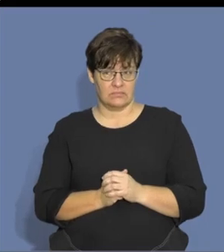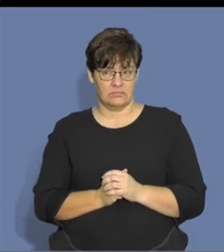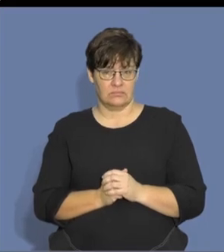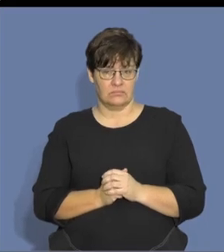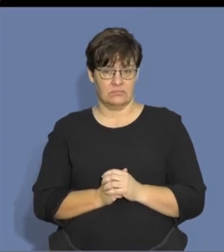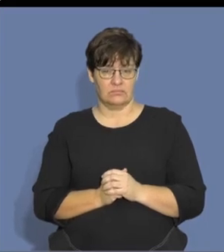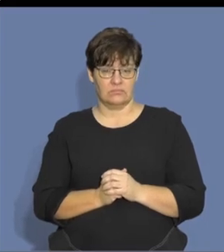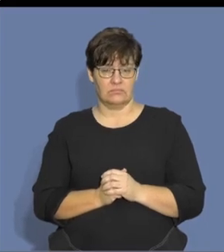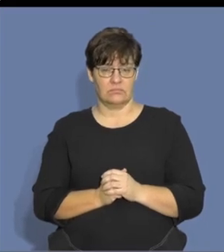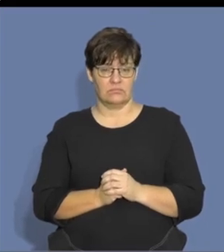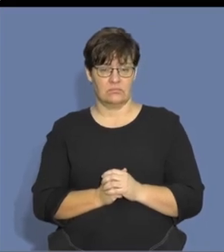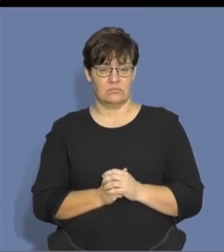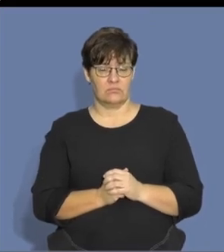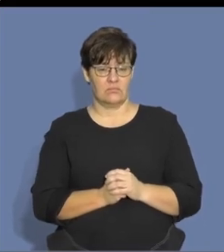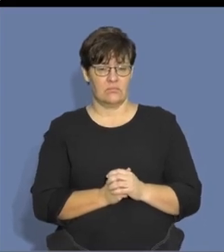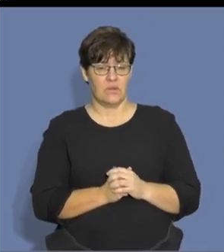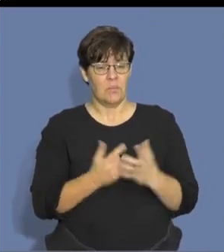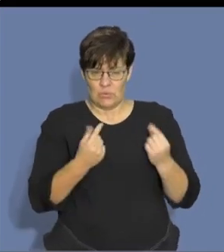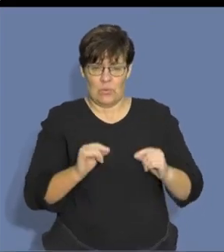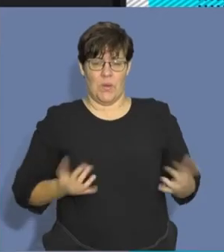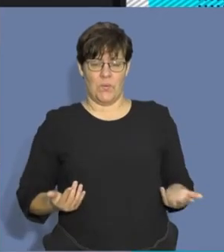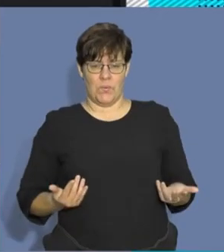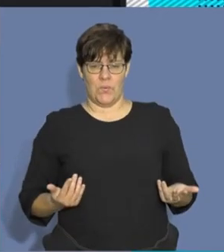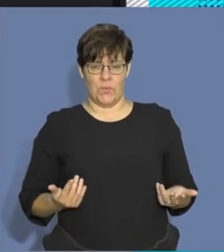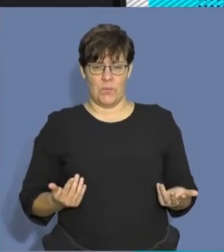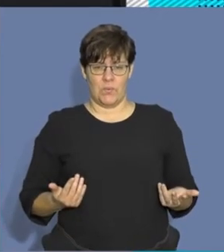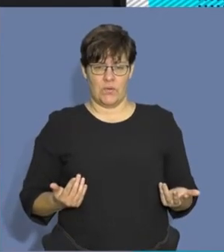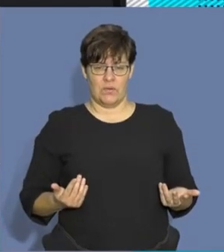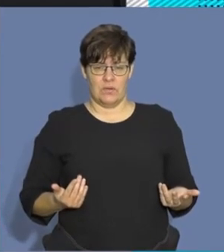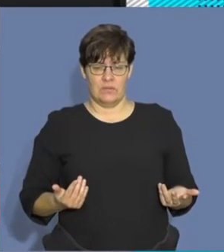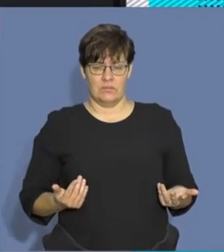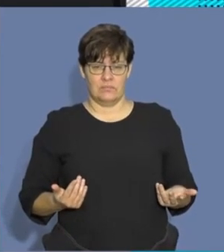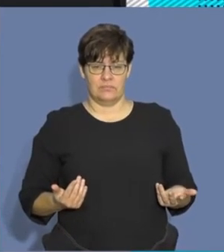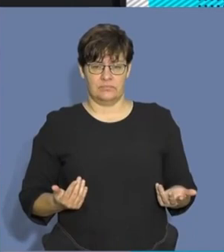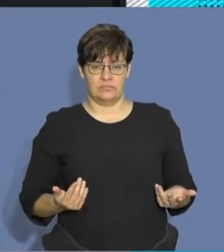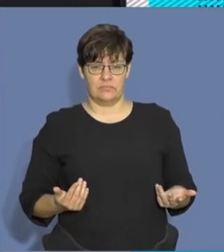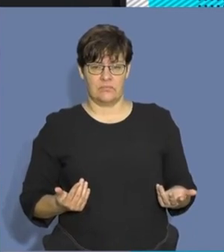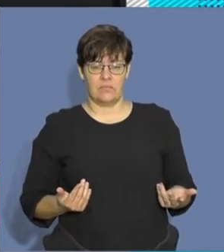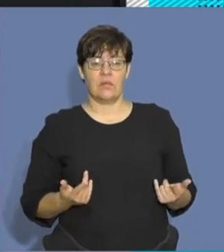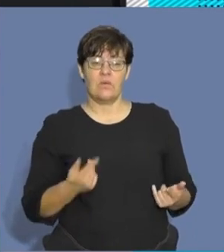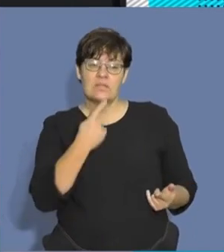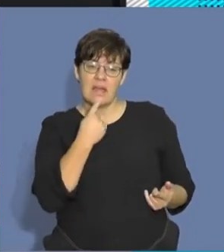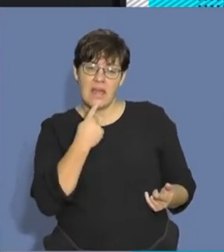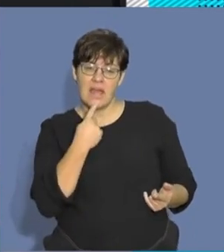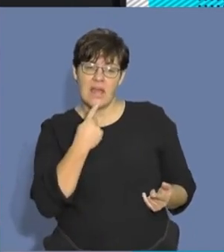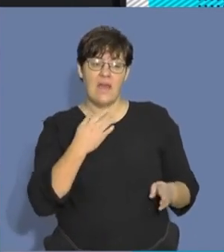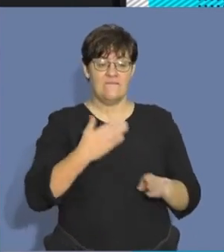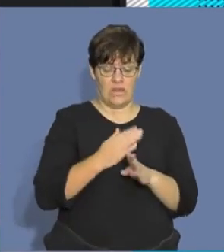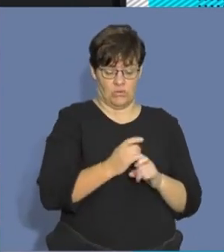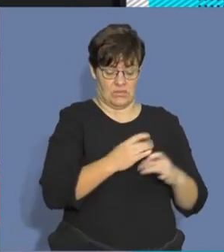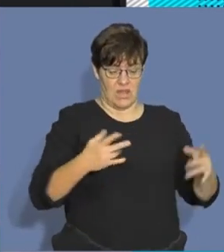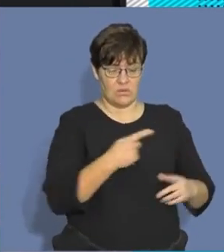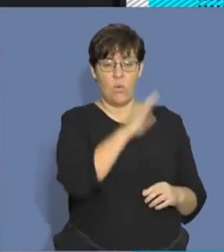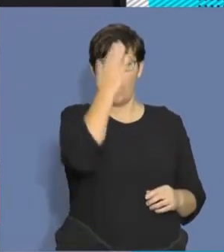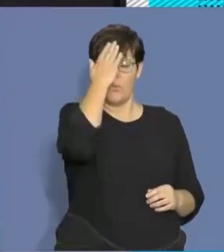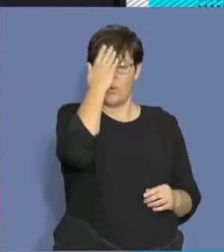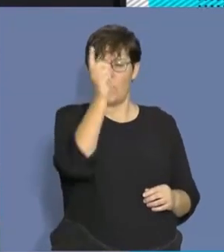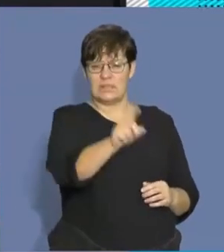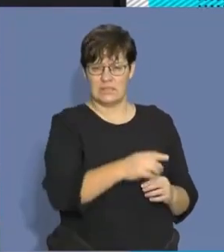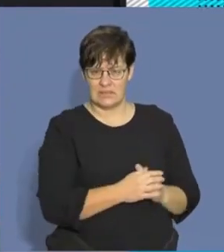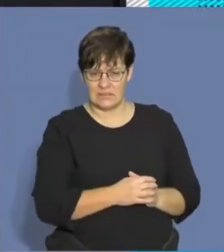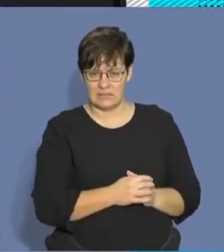circle? So how do we do this? When we were talking about functions to start with, what did we know, or what did